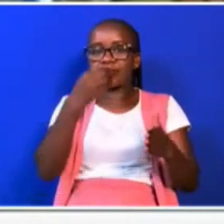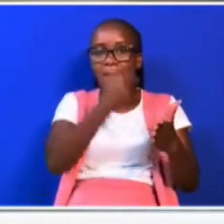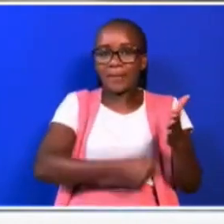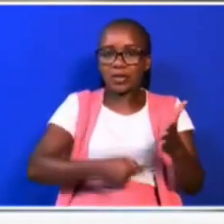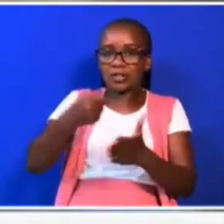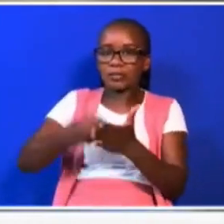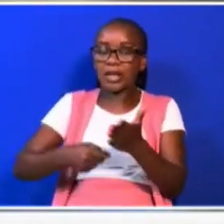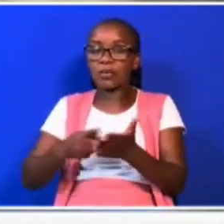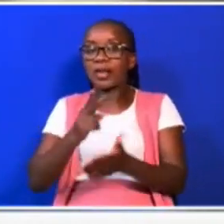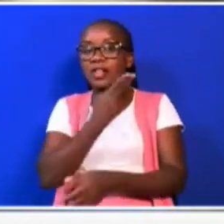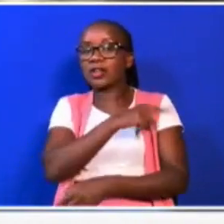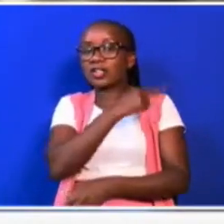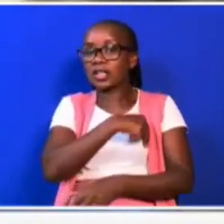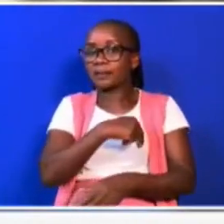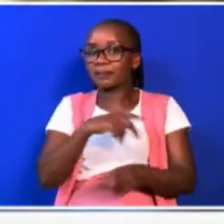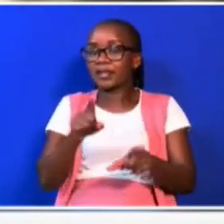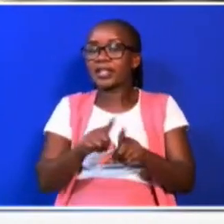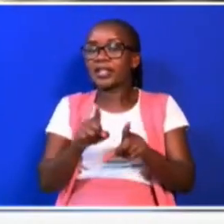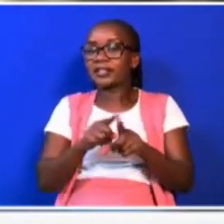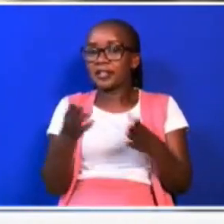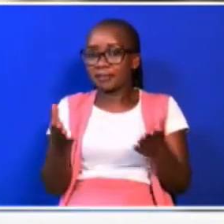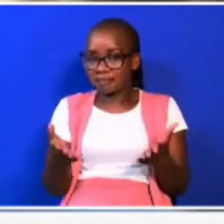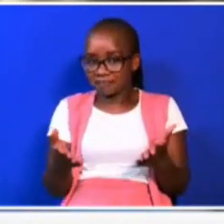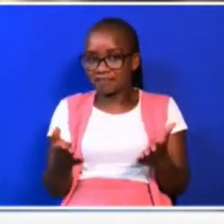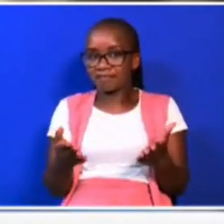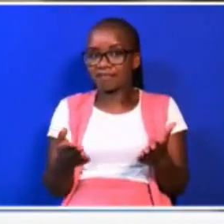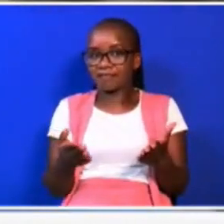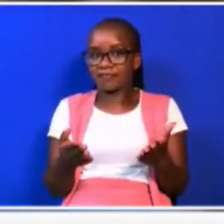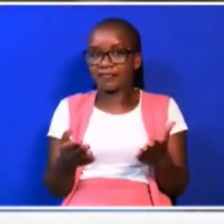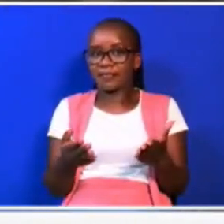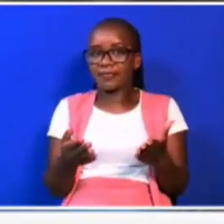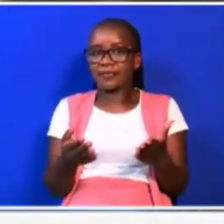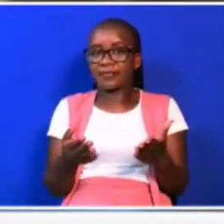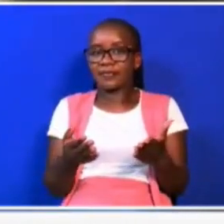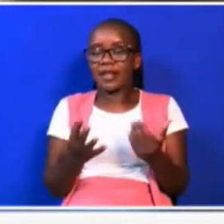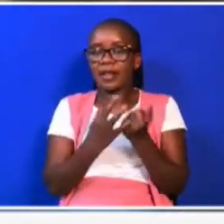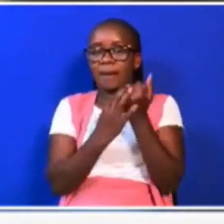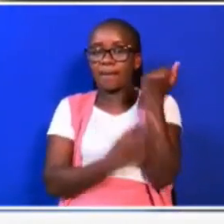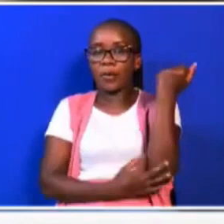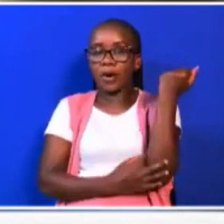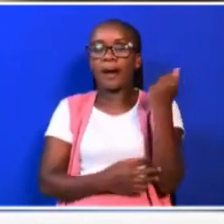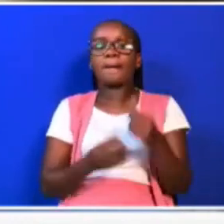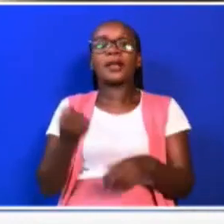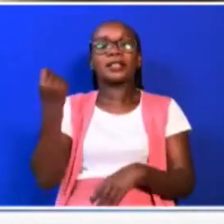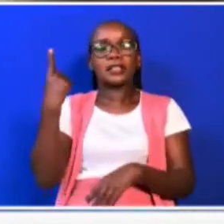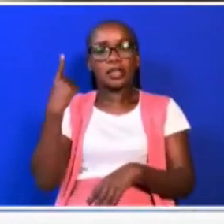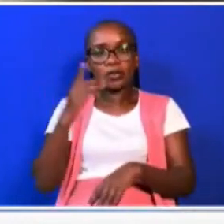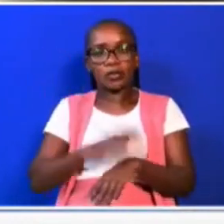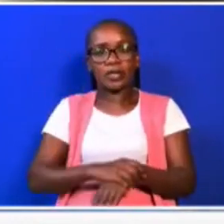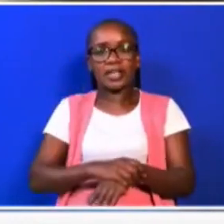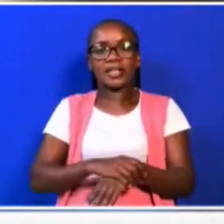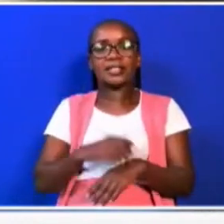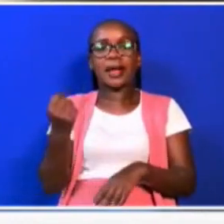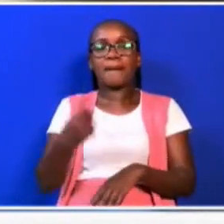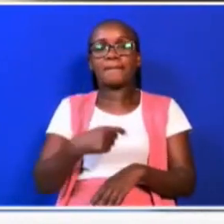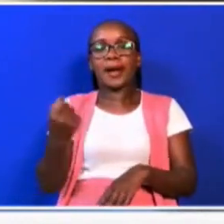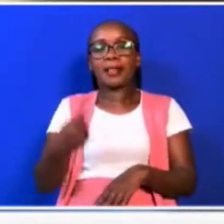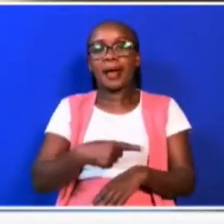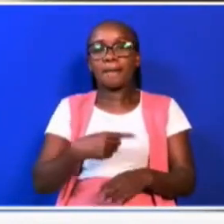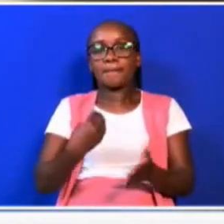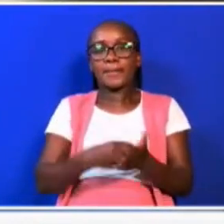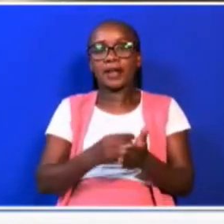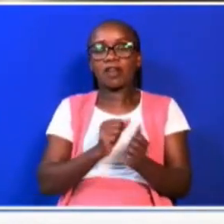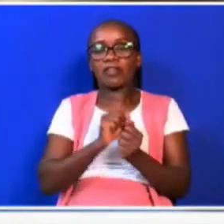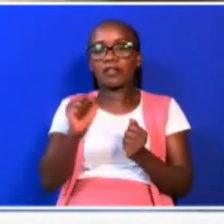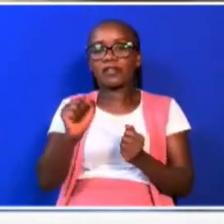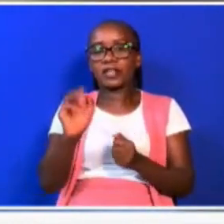like that. The vulnerable have been identified, who get the monthly stipends over